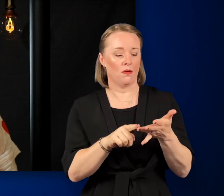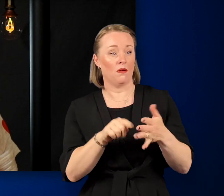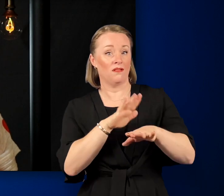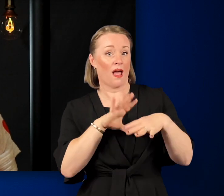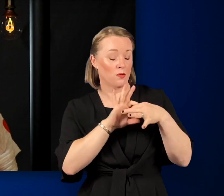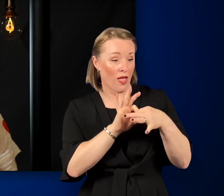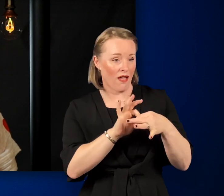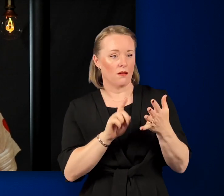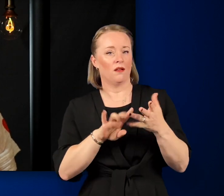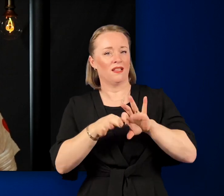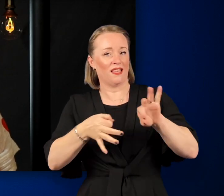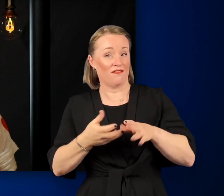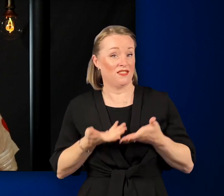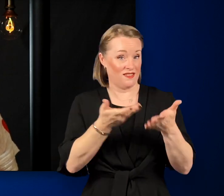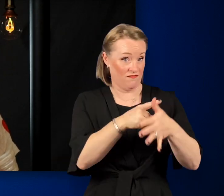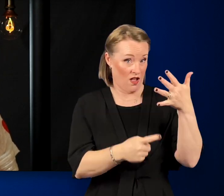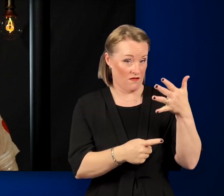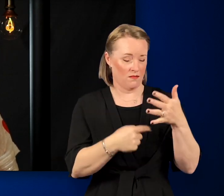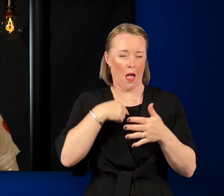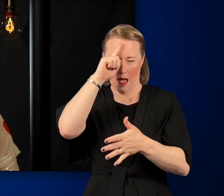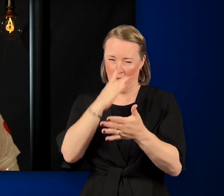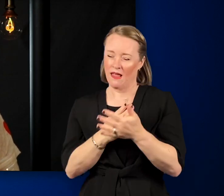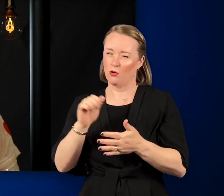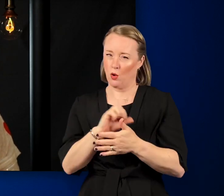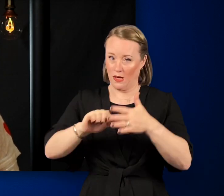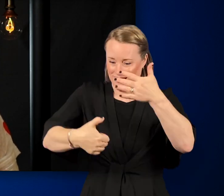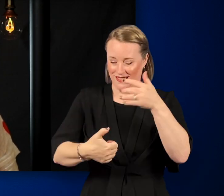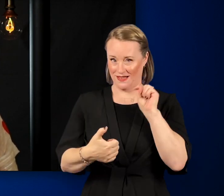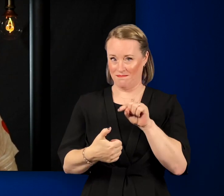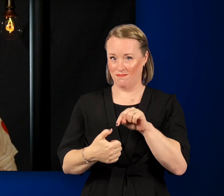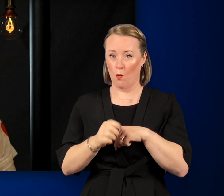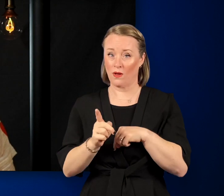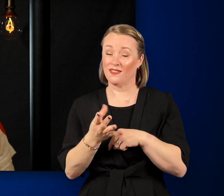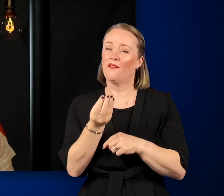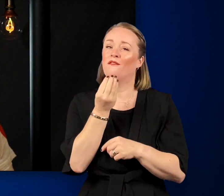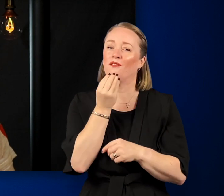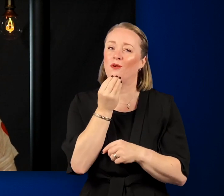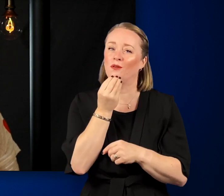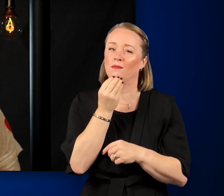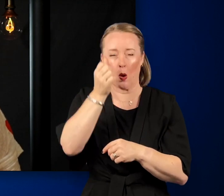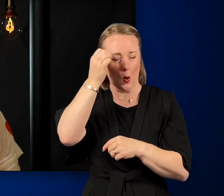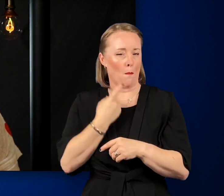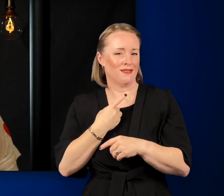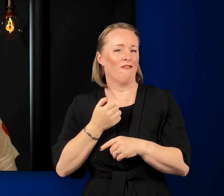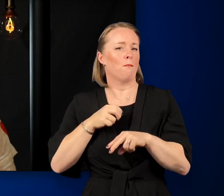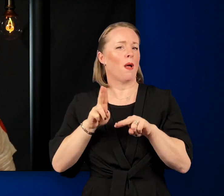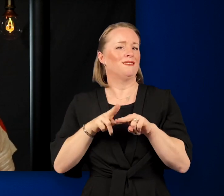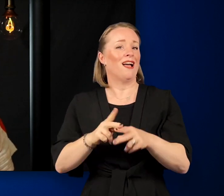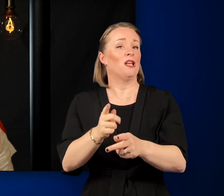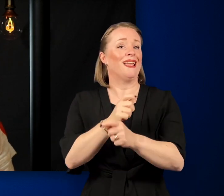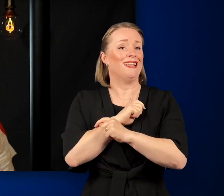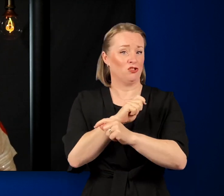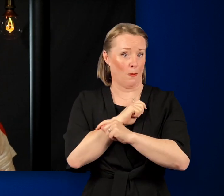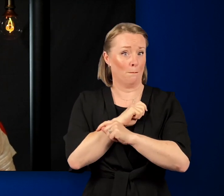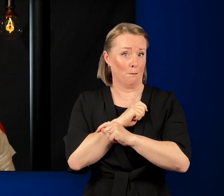gifts. But I've always thought there should be a sixth, and that one is food. Now, I've mentioned before that I'm half Egyptian. And